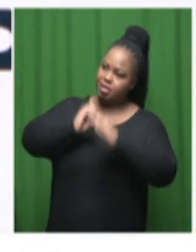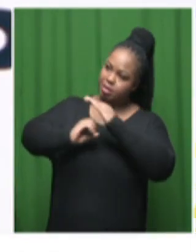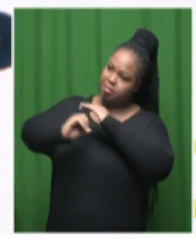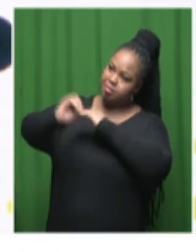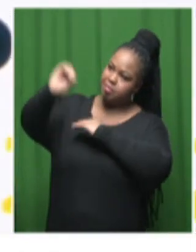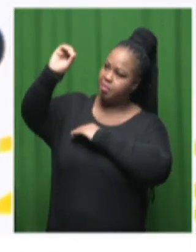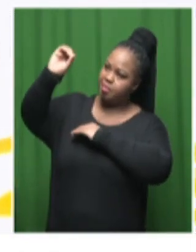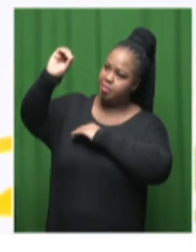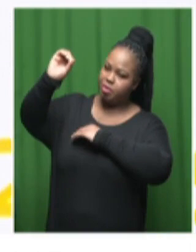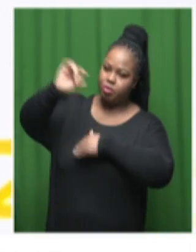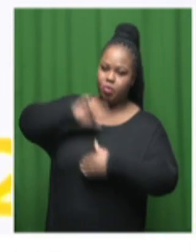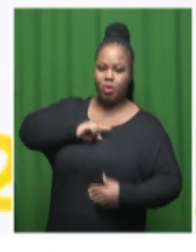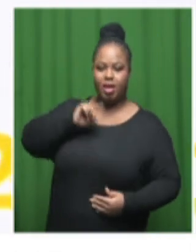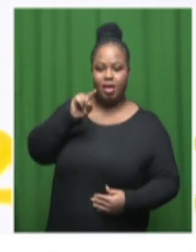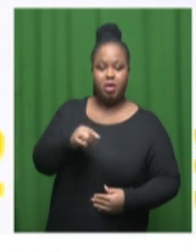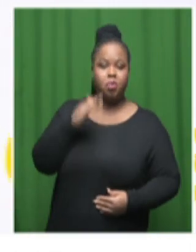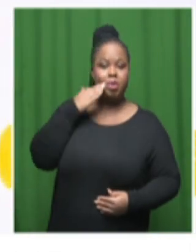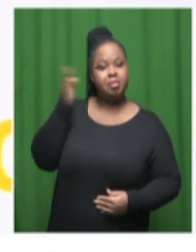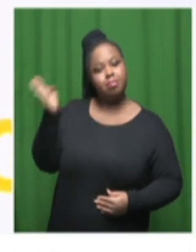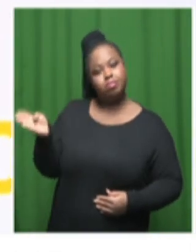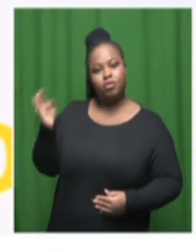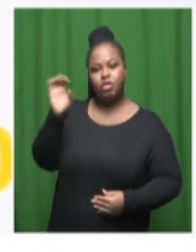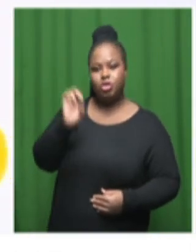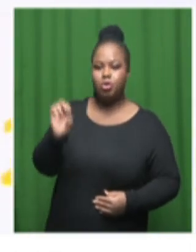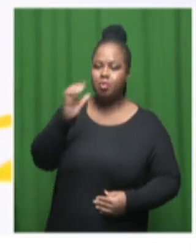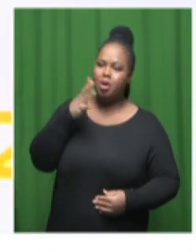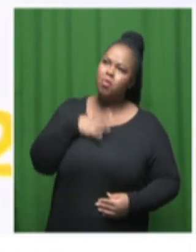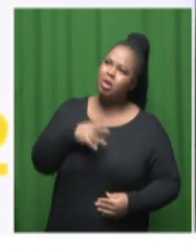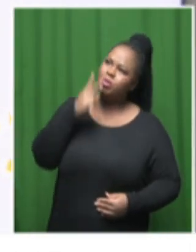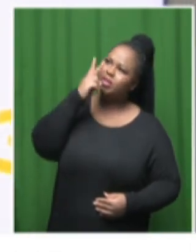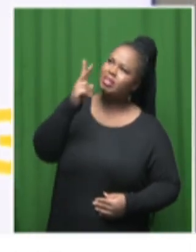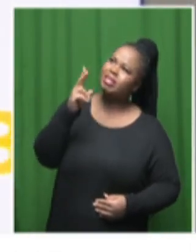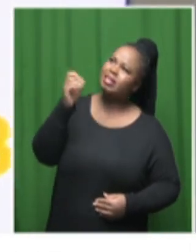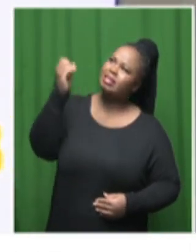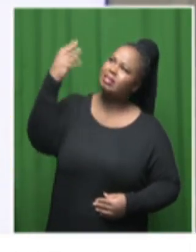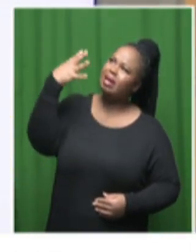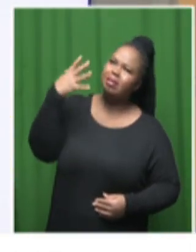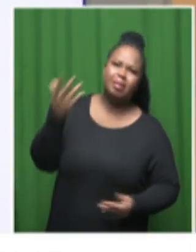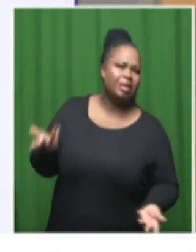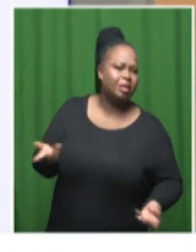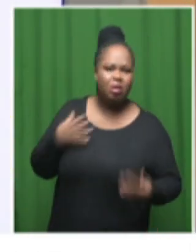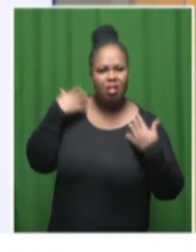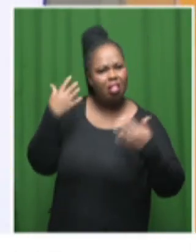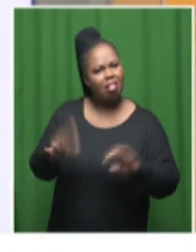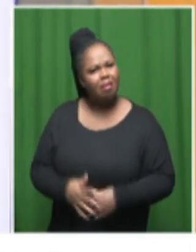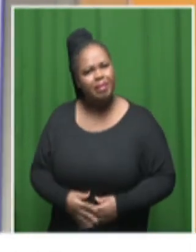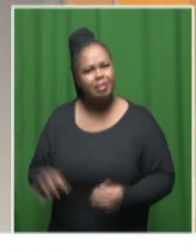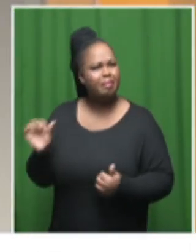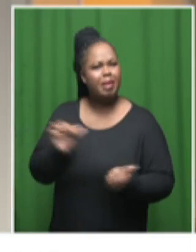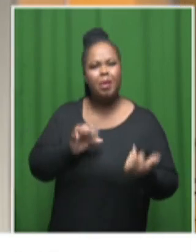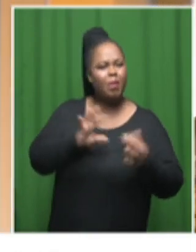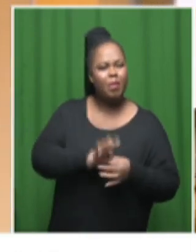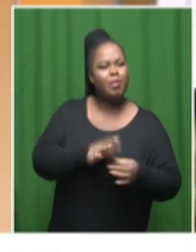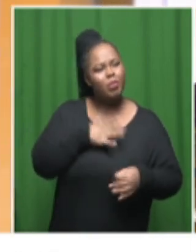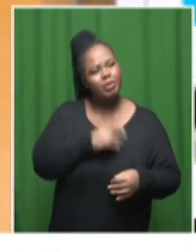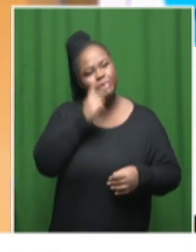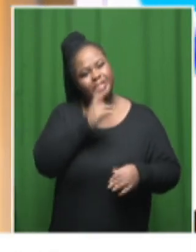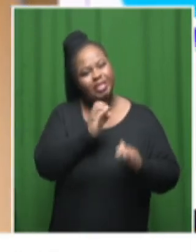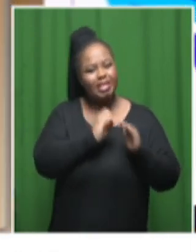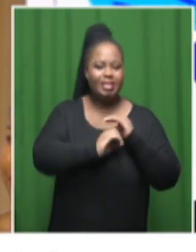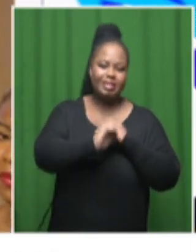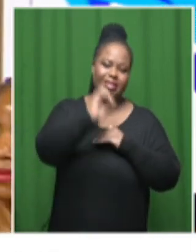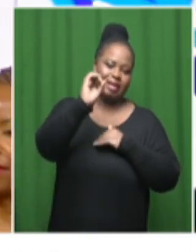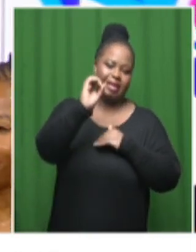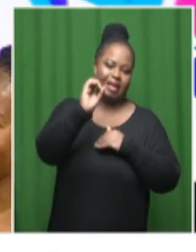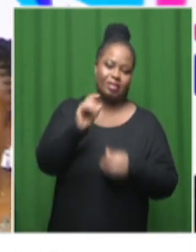Yes. You know, sometimes when I'm in Europe, I wish to see the sun, and I'm like, whoa. Yo, when am I going home just to have that sunrise?